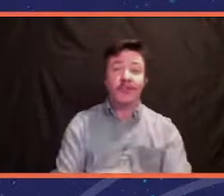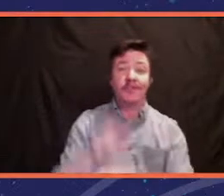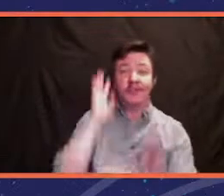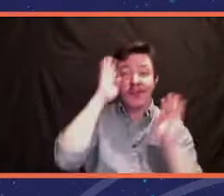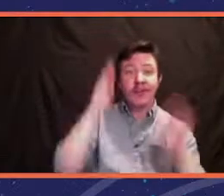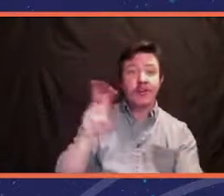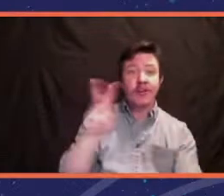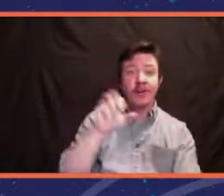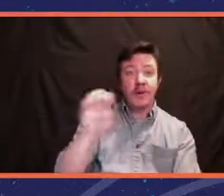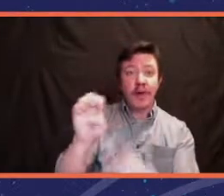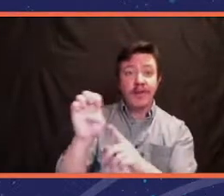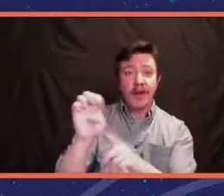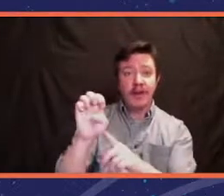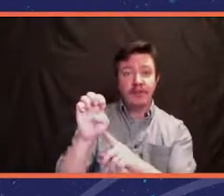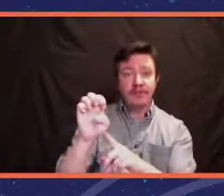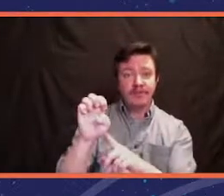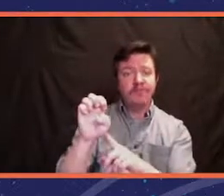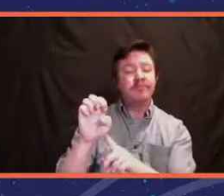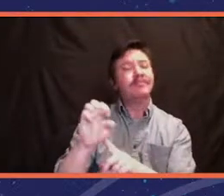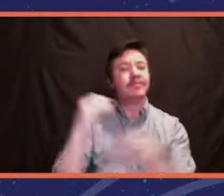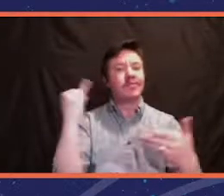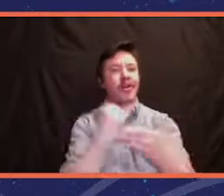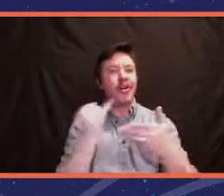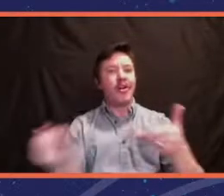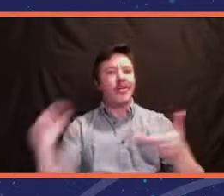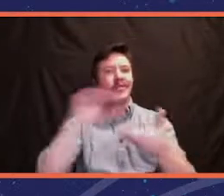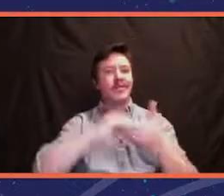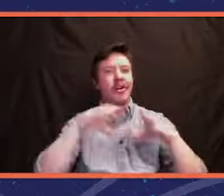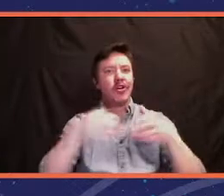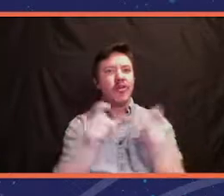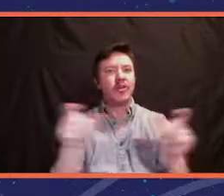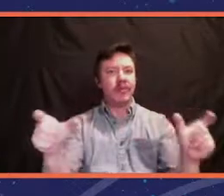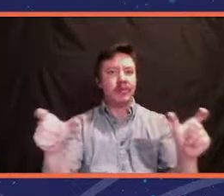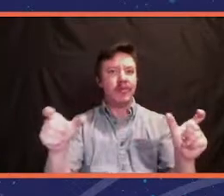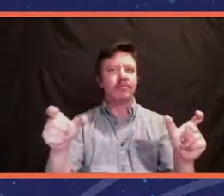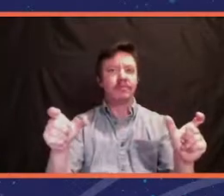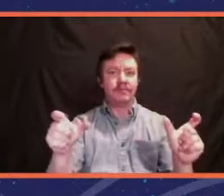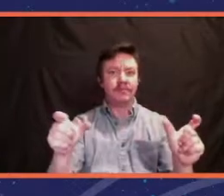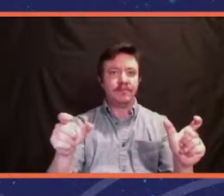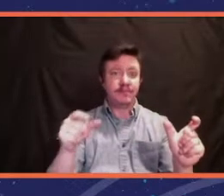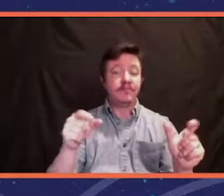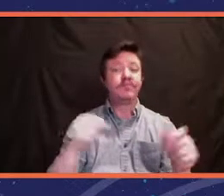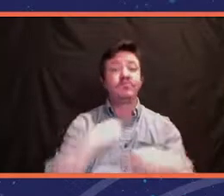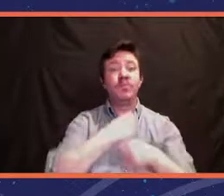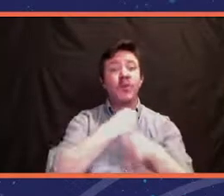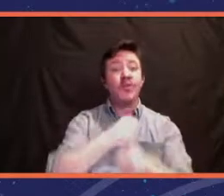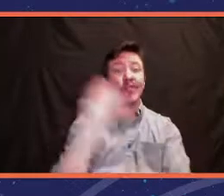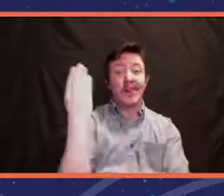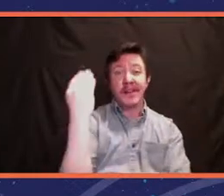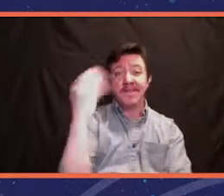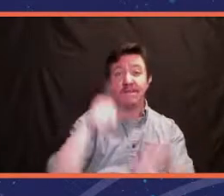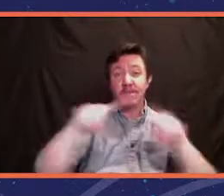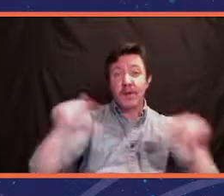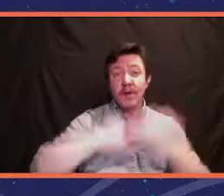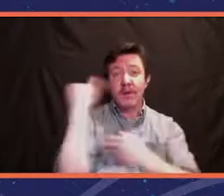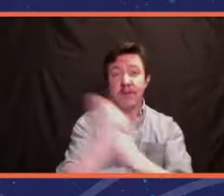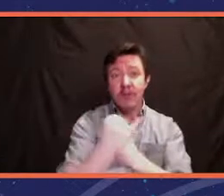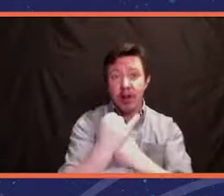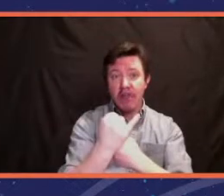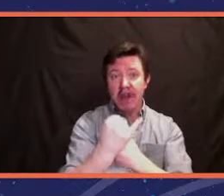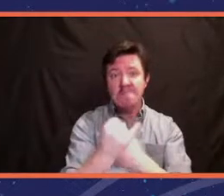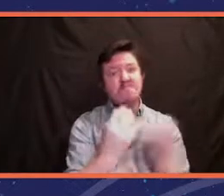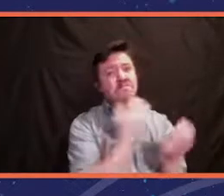artist cohort of people who created 14 different projects. Some of them were individually led, some of them were